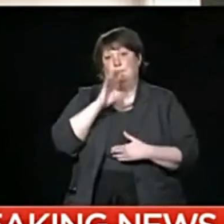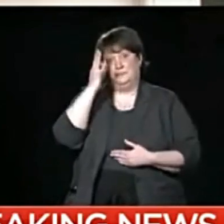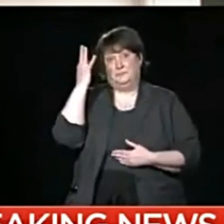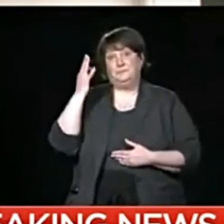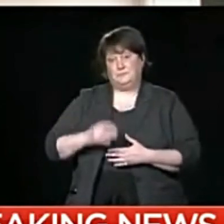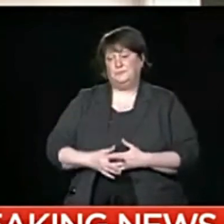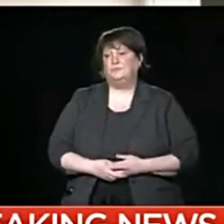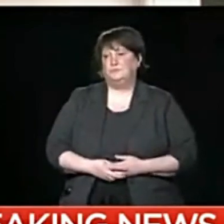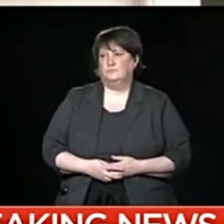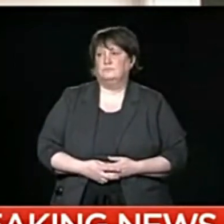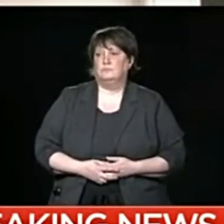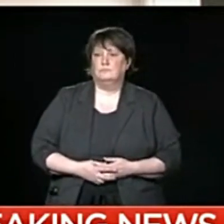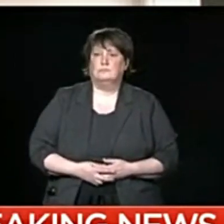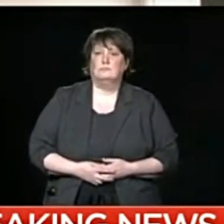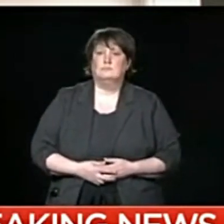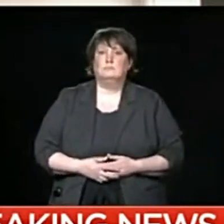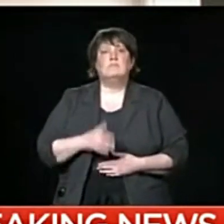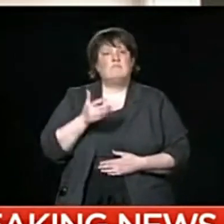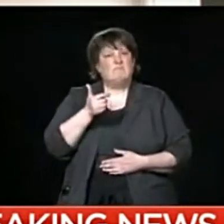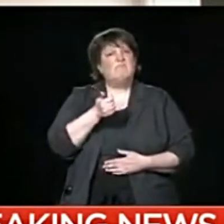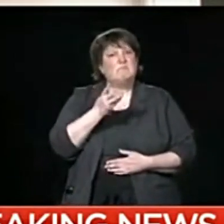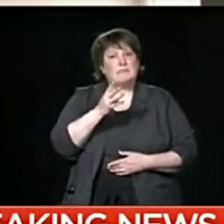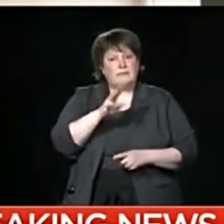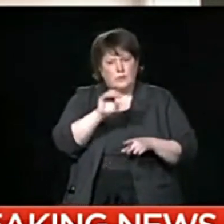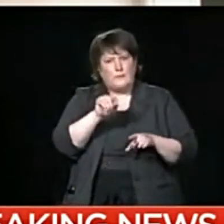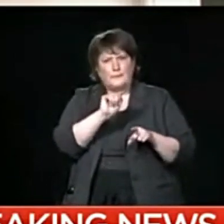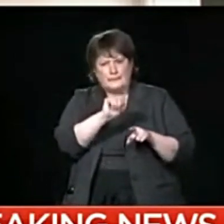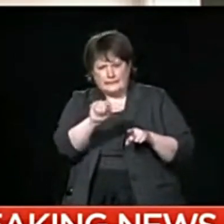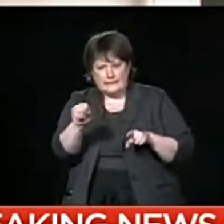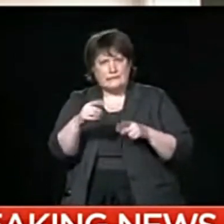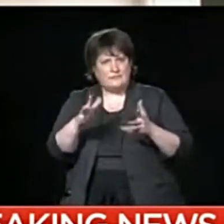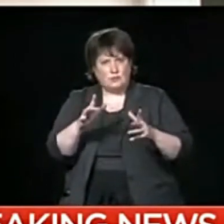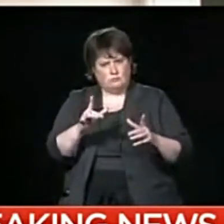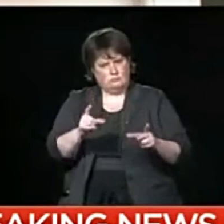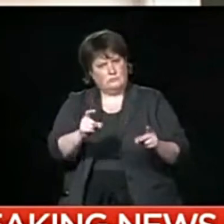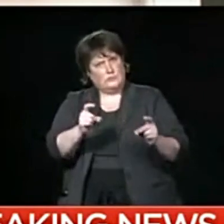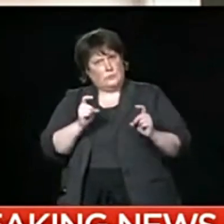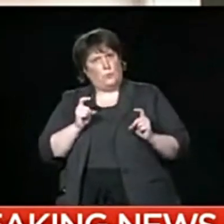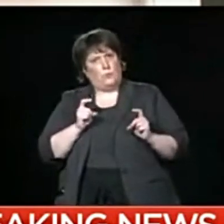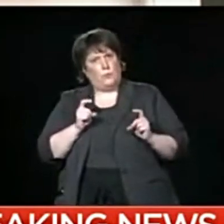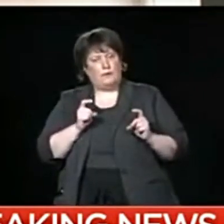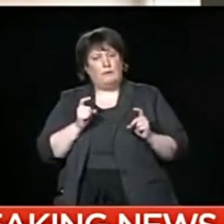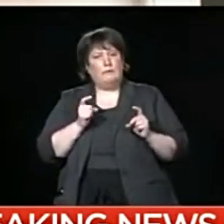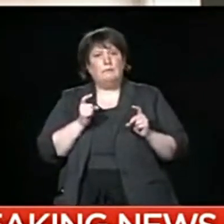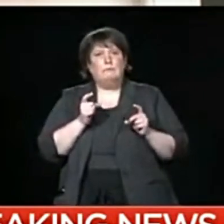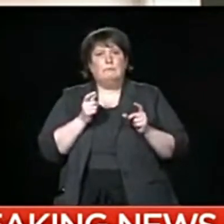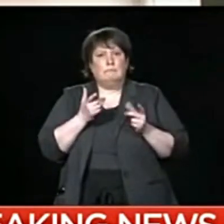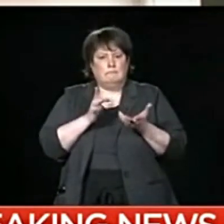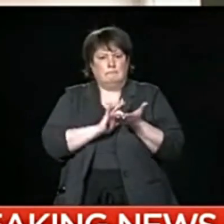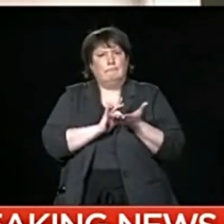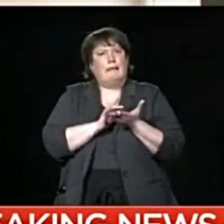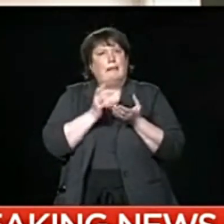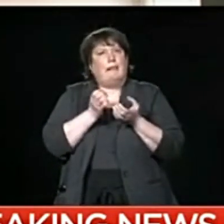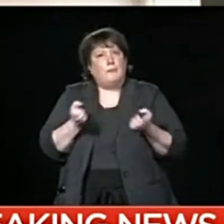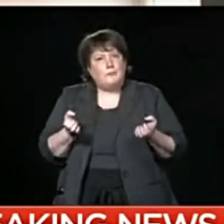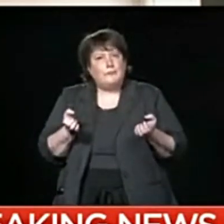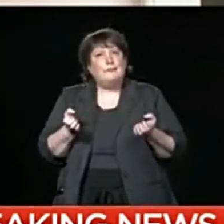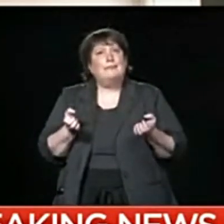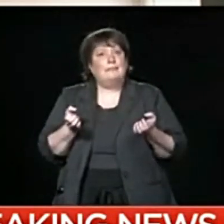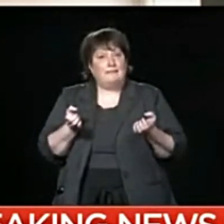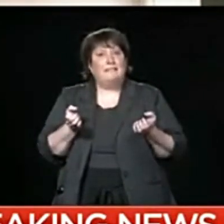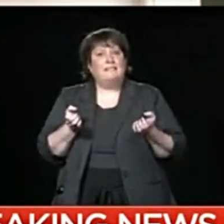dons d'équipements et de matériel. Several companies have donated equipment and medical supplies to deal with